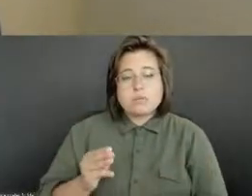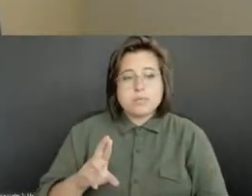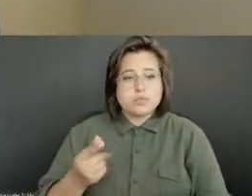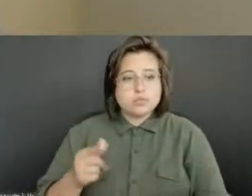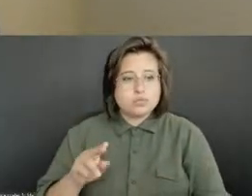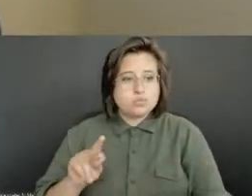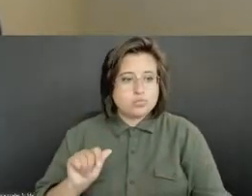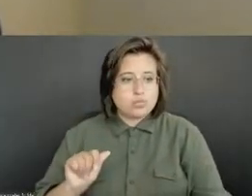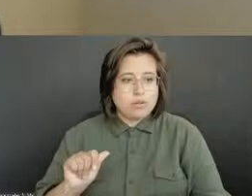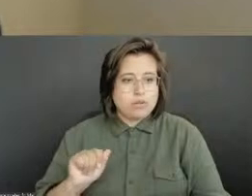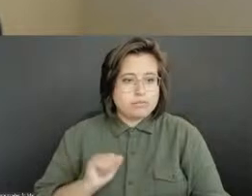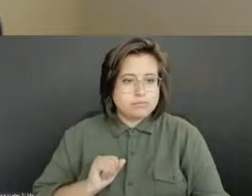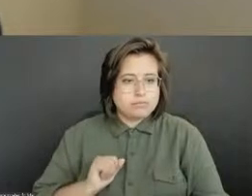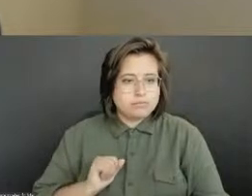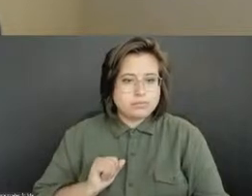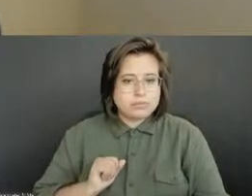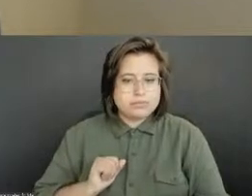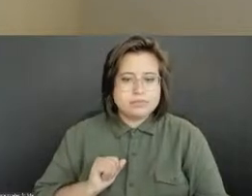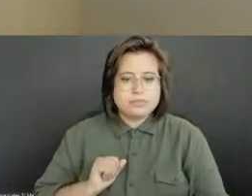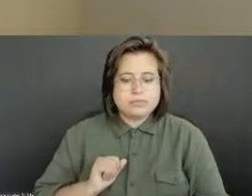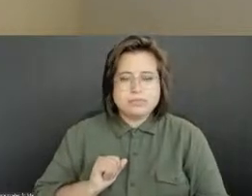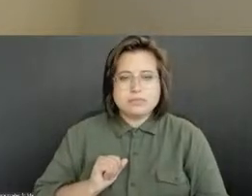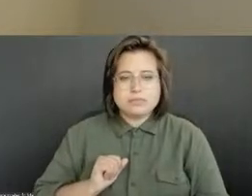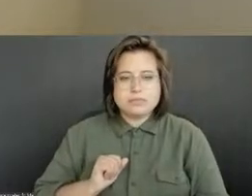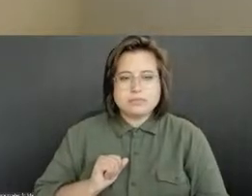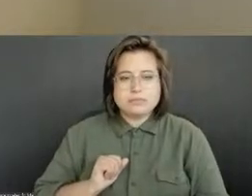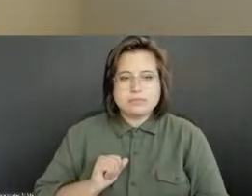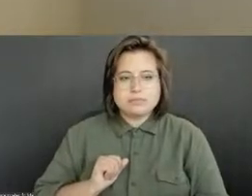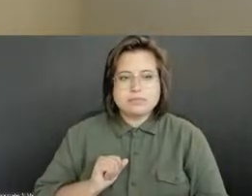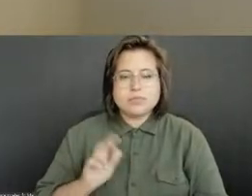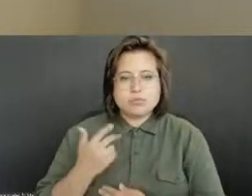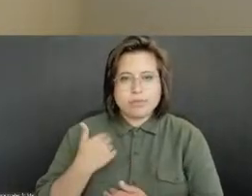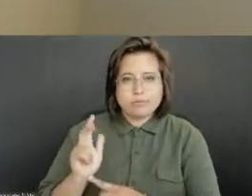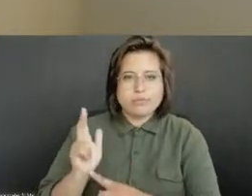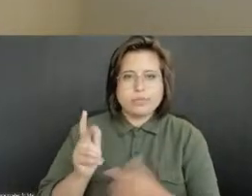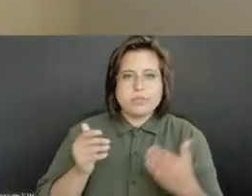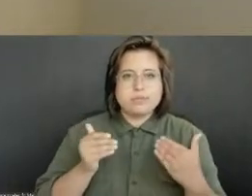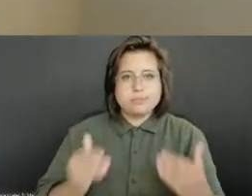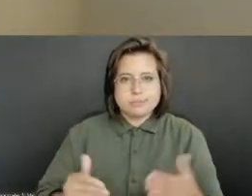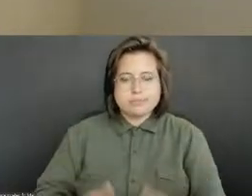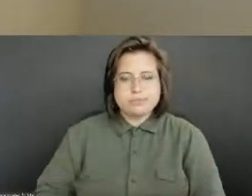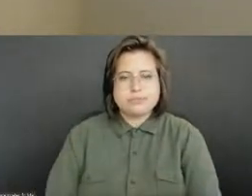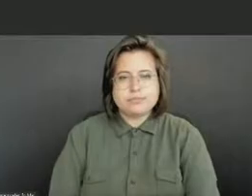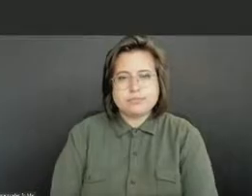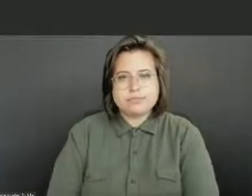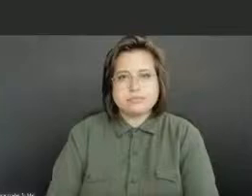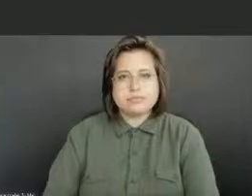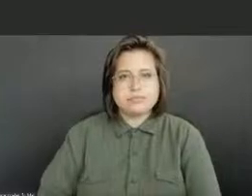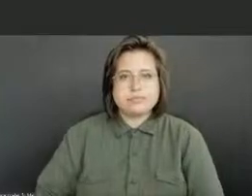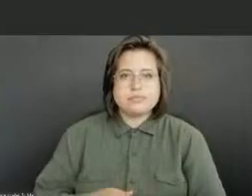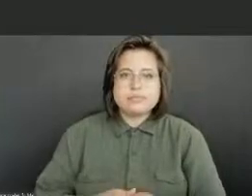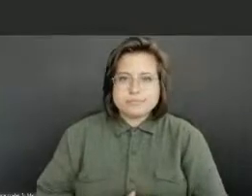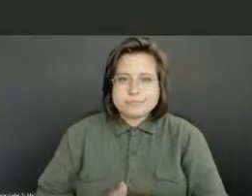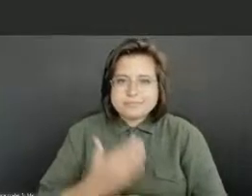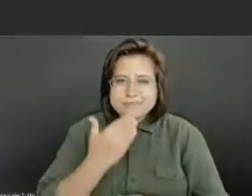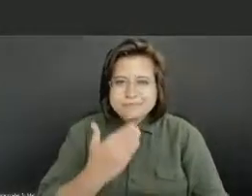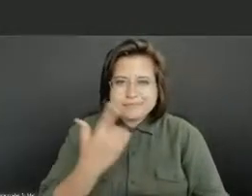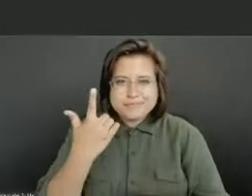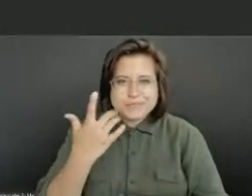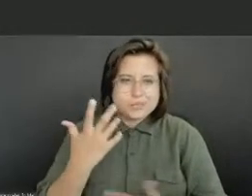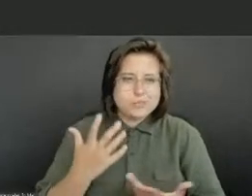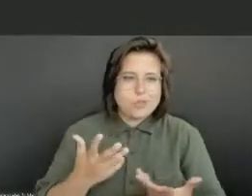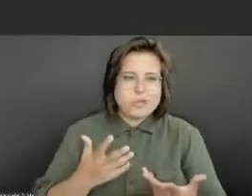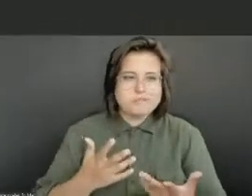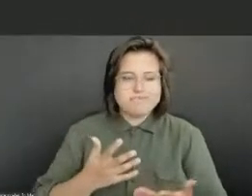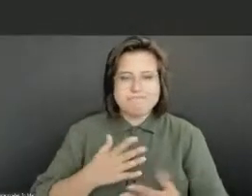Survivor Corps. Mr. Gutta, you have 3 minutes, and please proceed. Thank you for having me. I'm